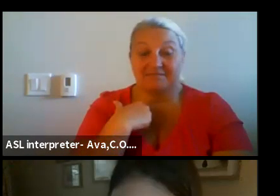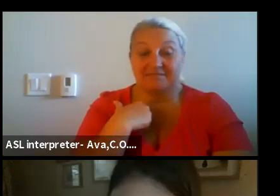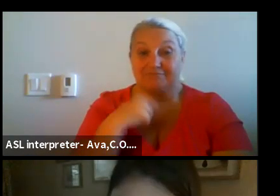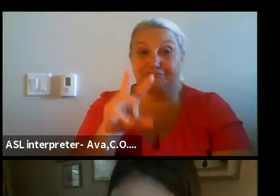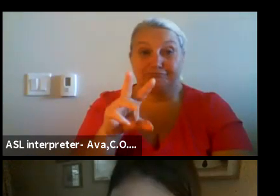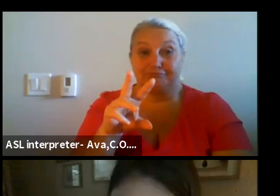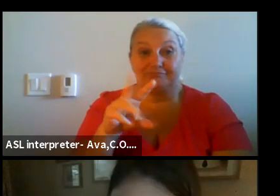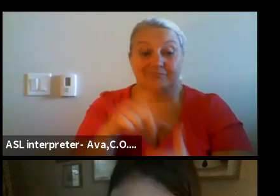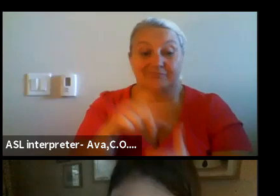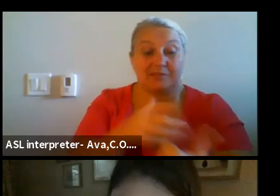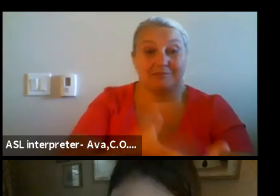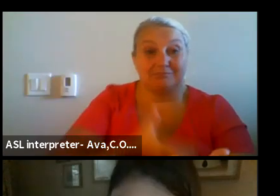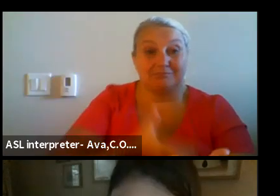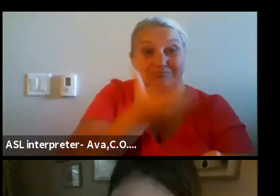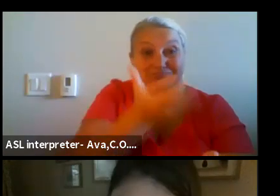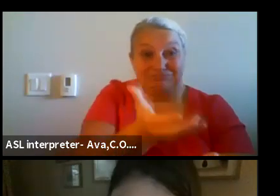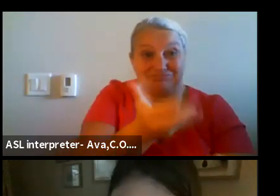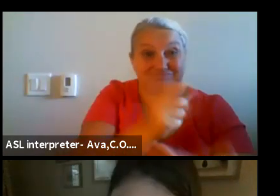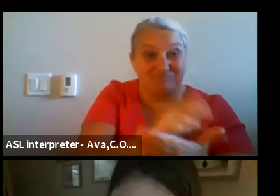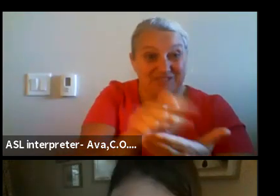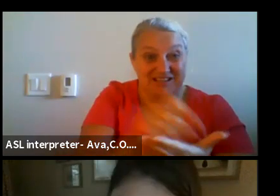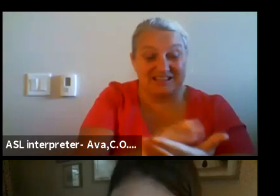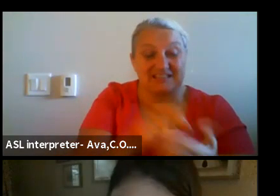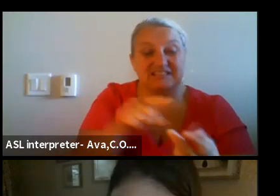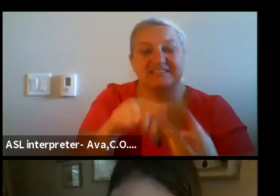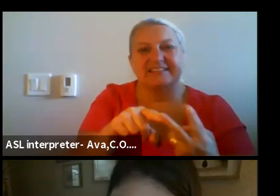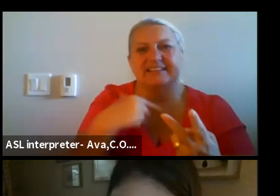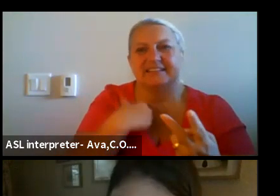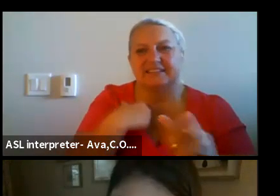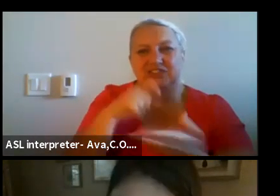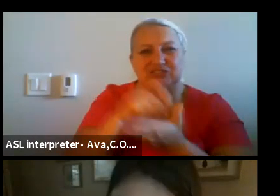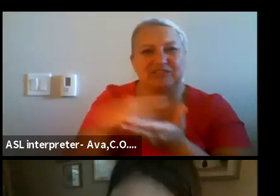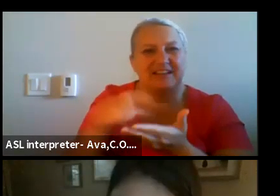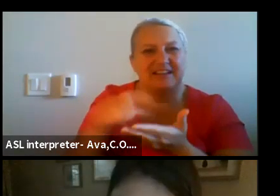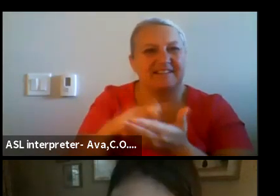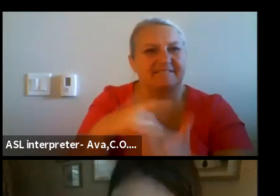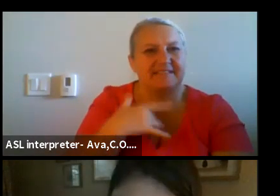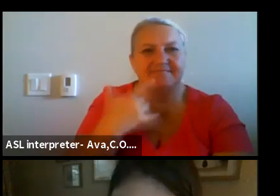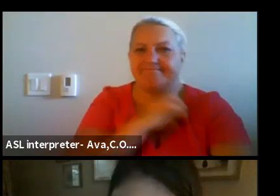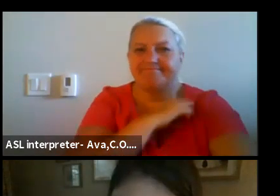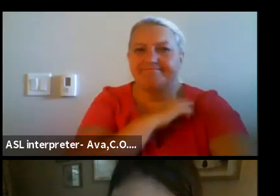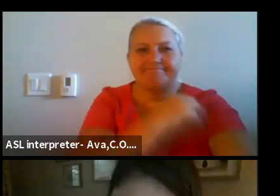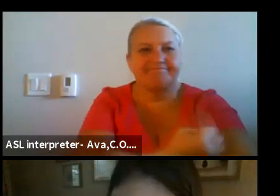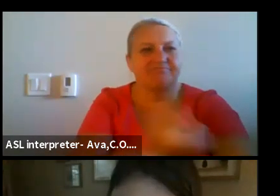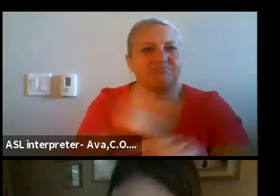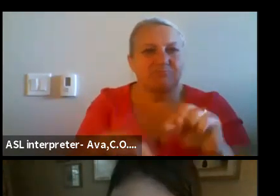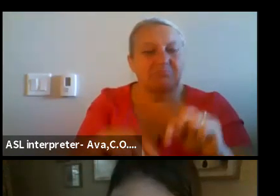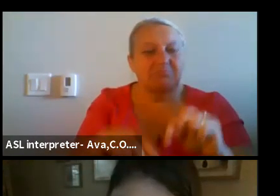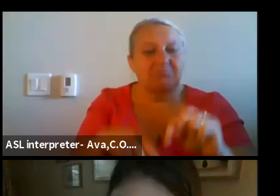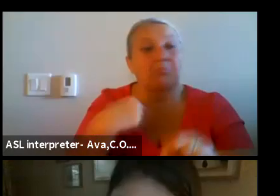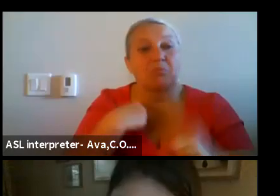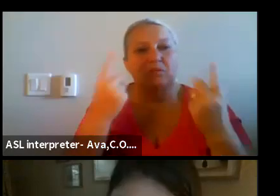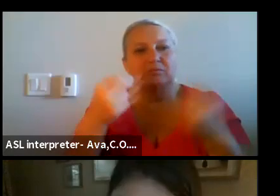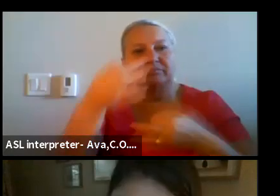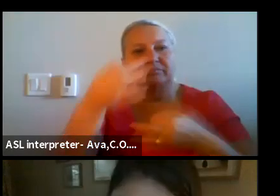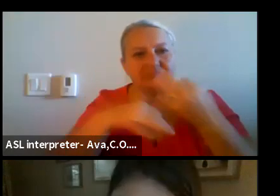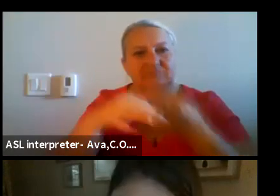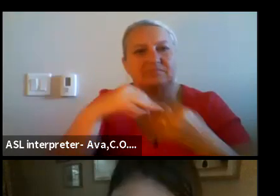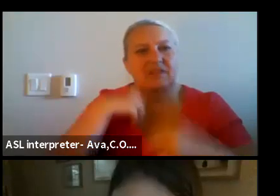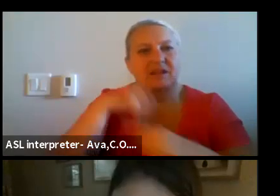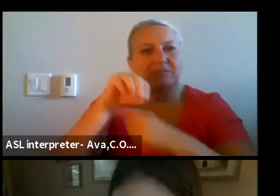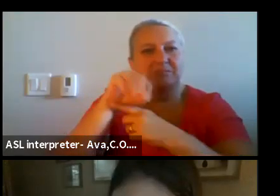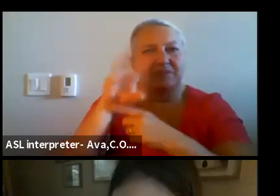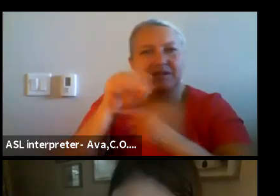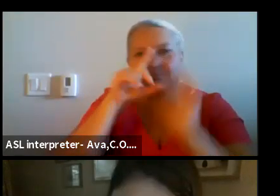coherent. So I chose a photo. And I don't know if you'll be able to see